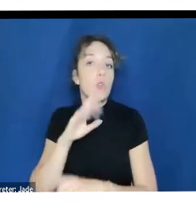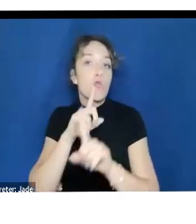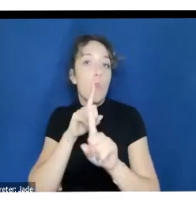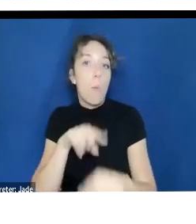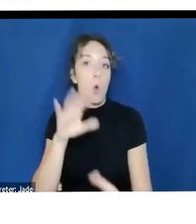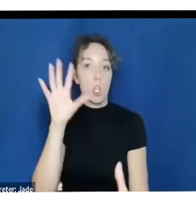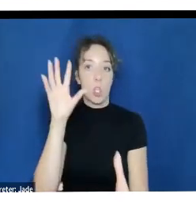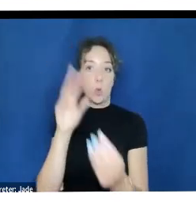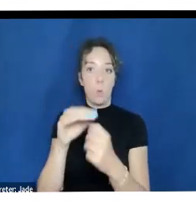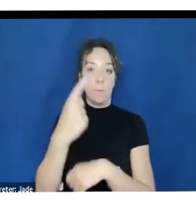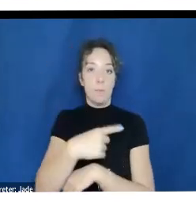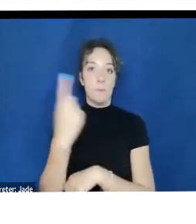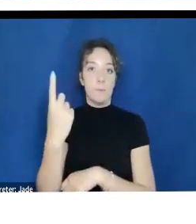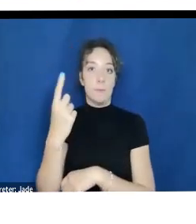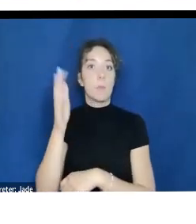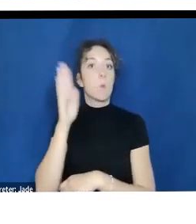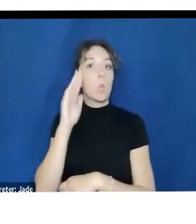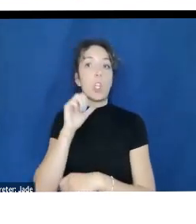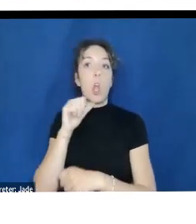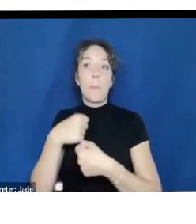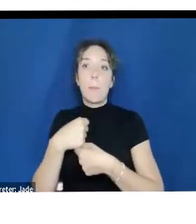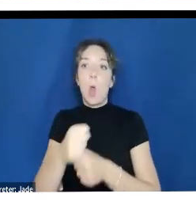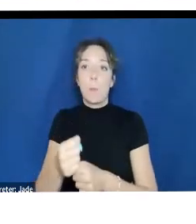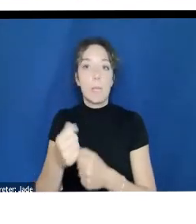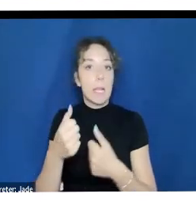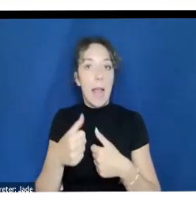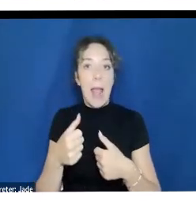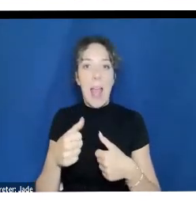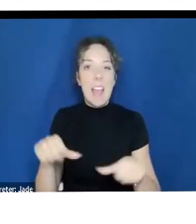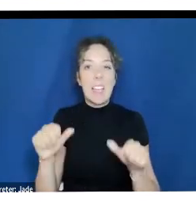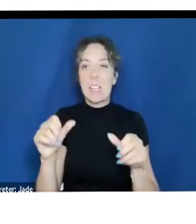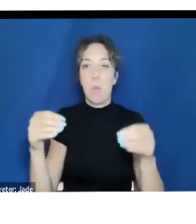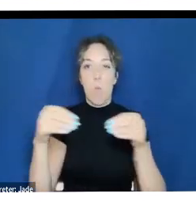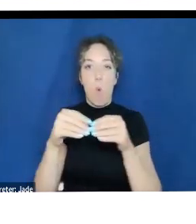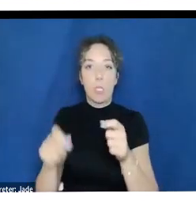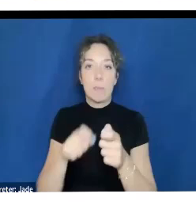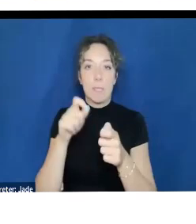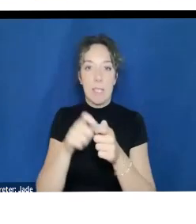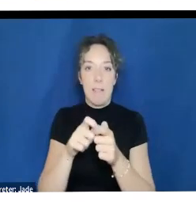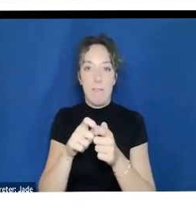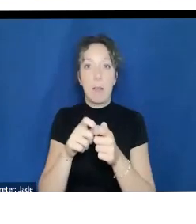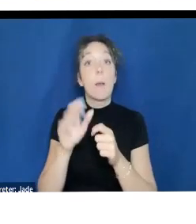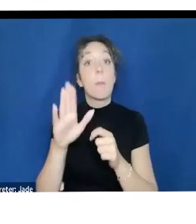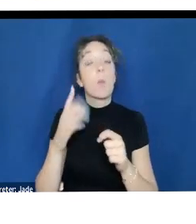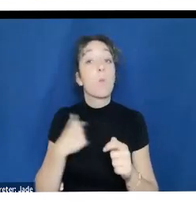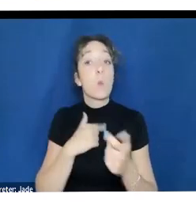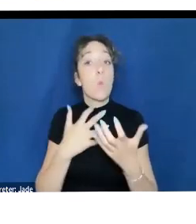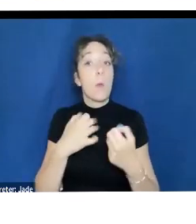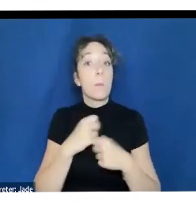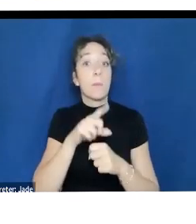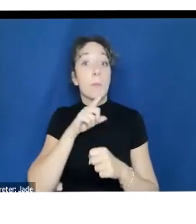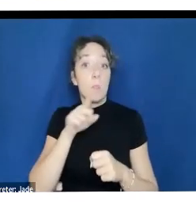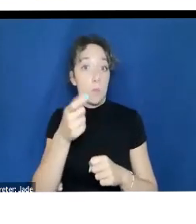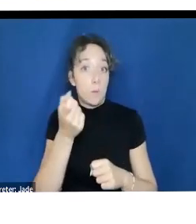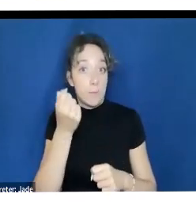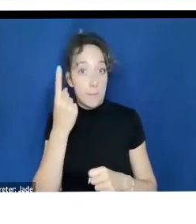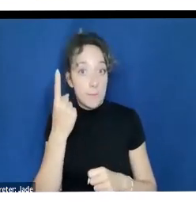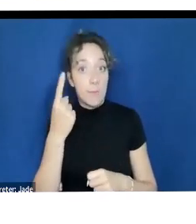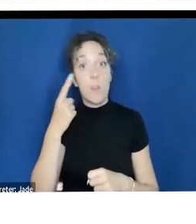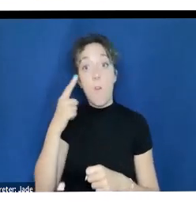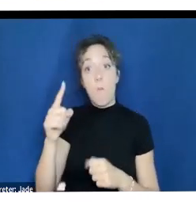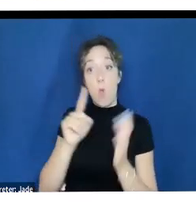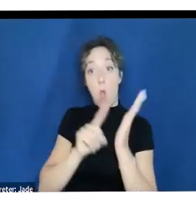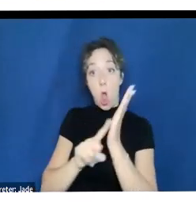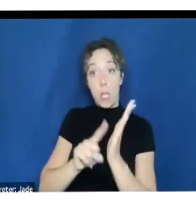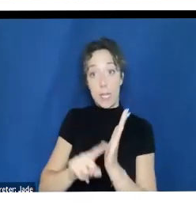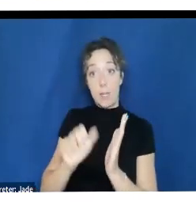You're not going to be populating anything more specific than that. However, we wanted to make sure you understood that for audit reasons